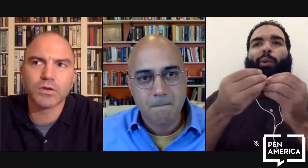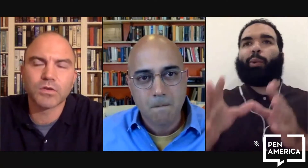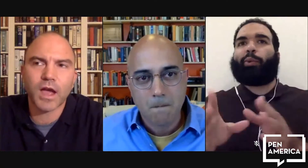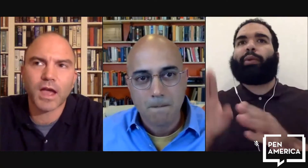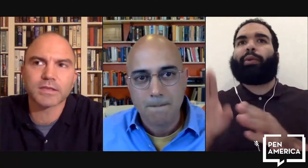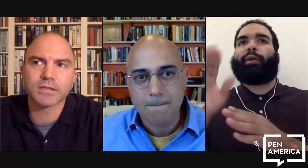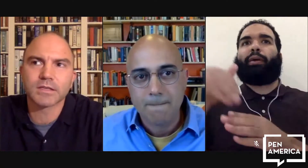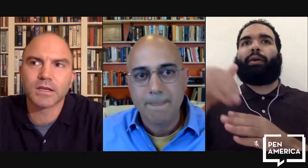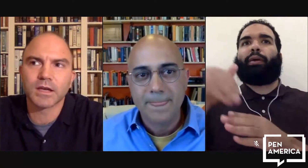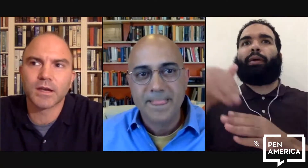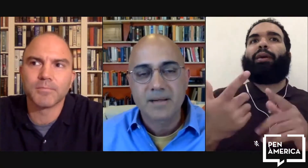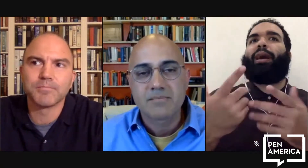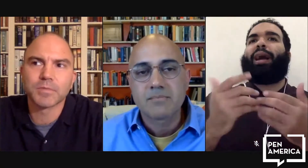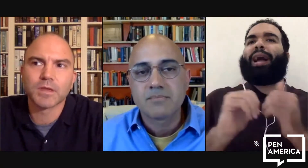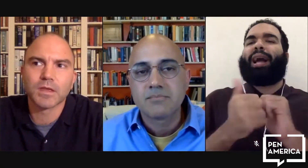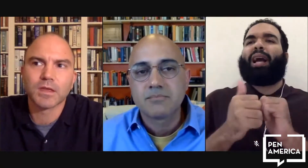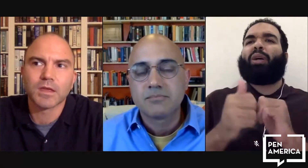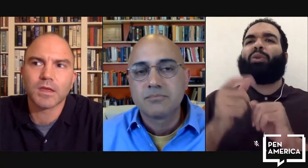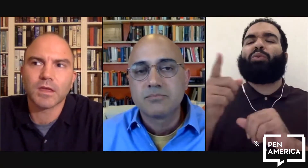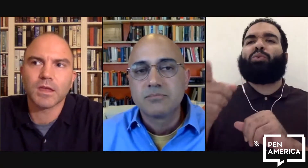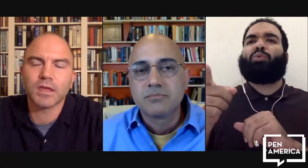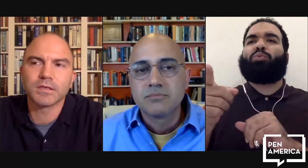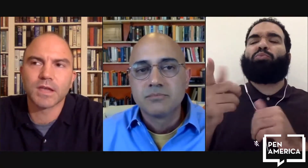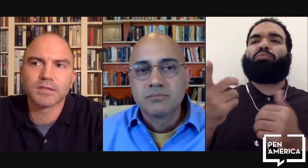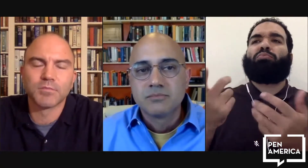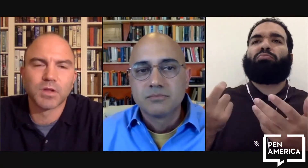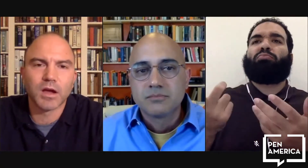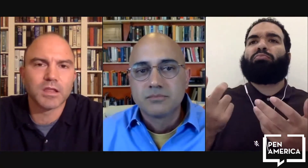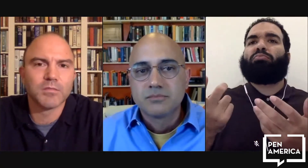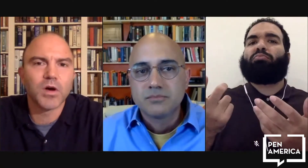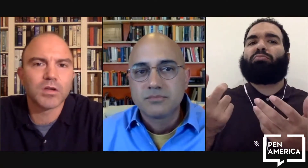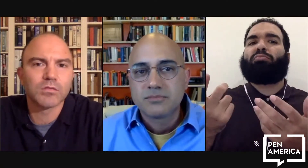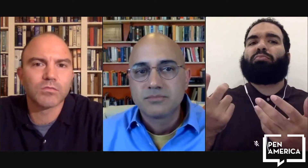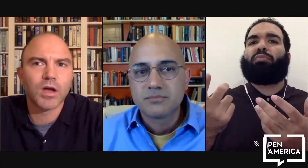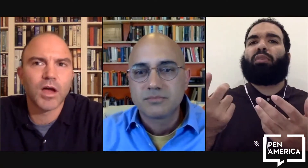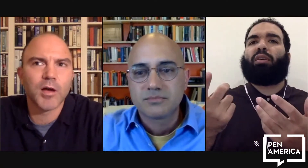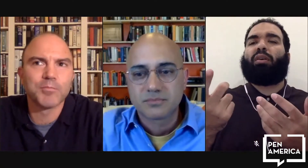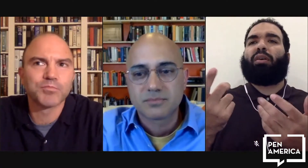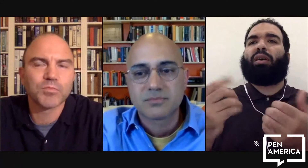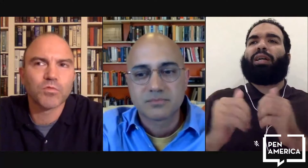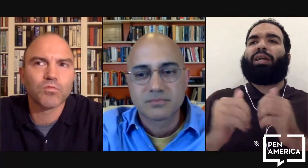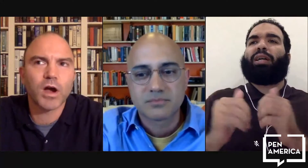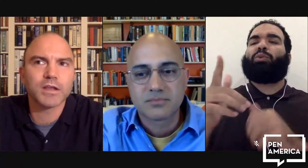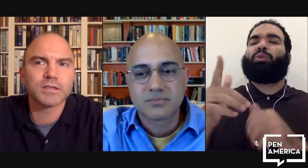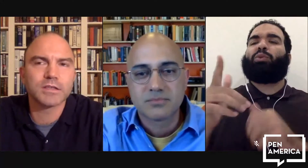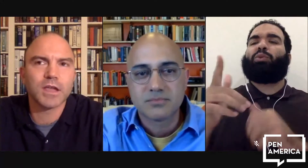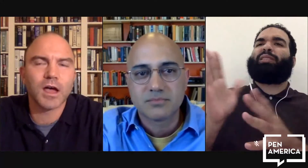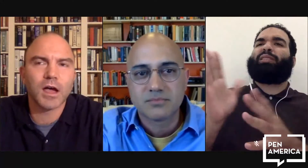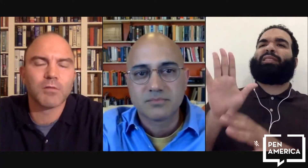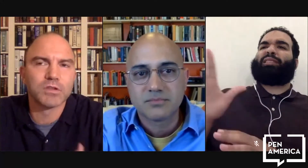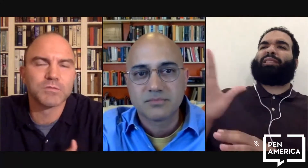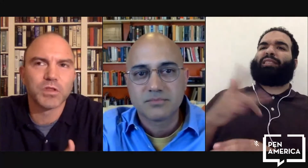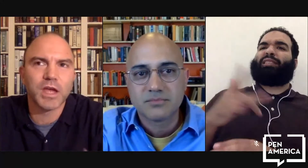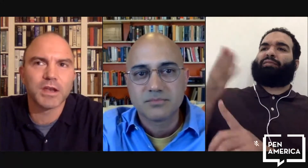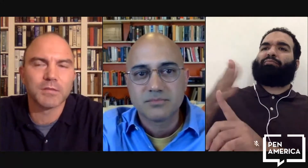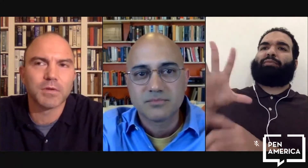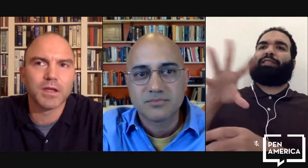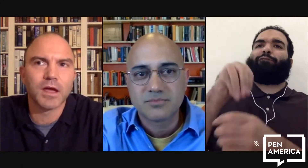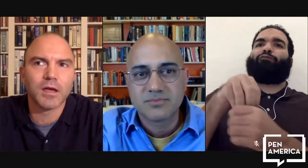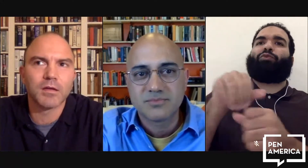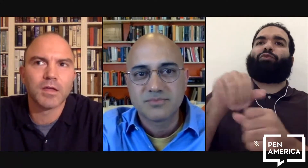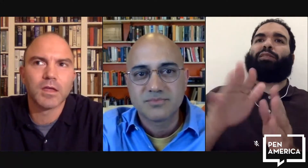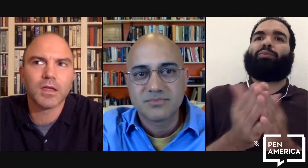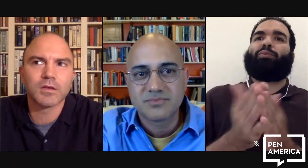How would you cast his sense of belonging in the book? Why does I won't spoil the ending,